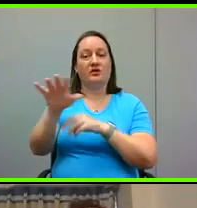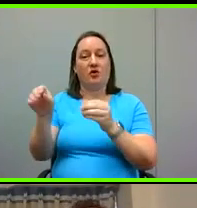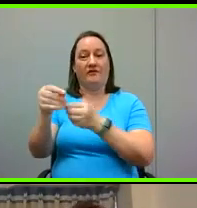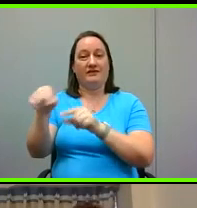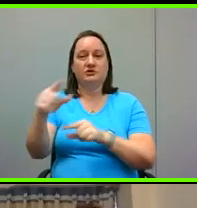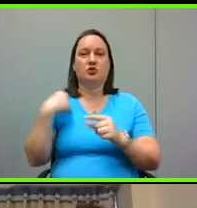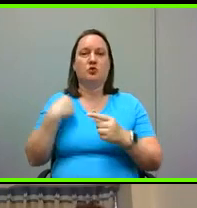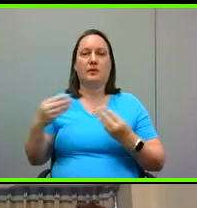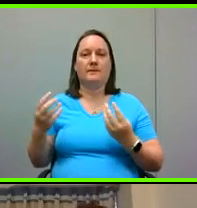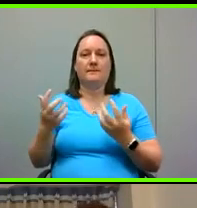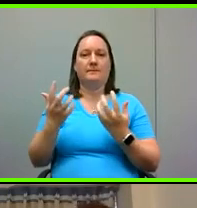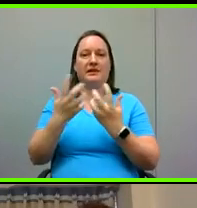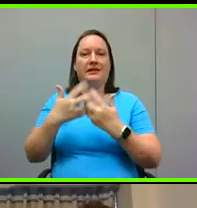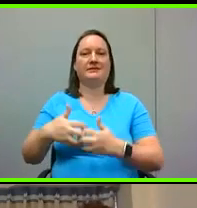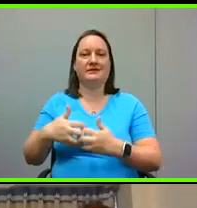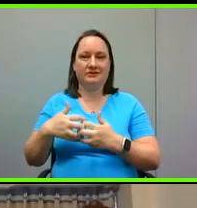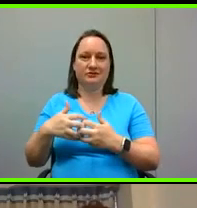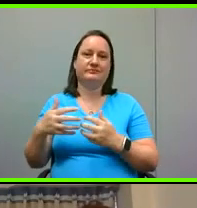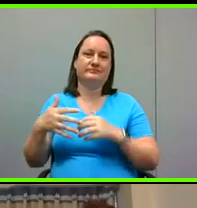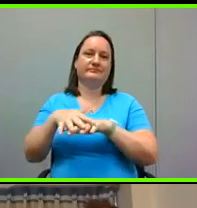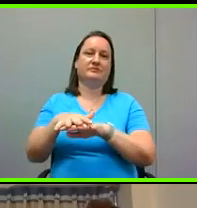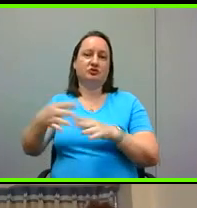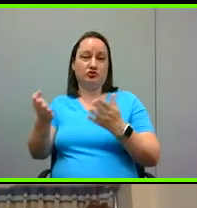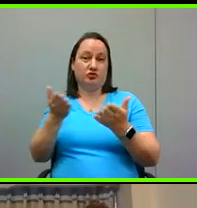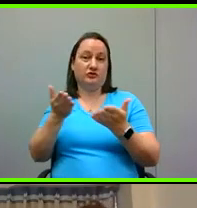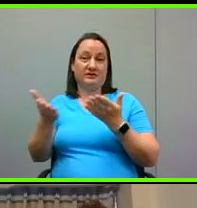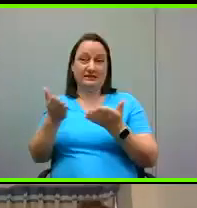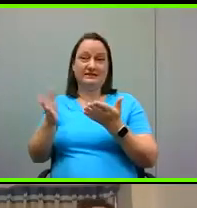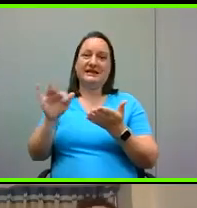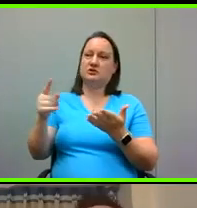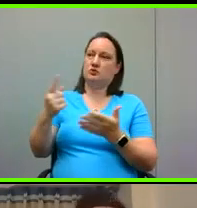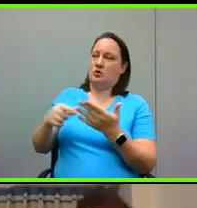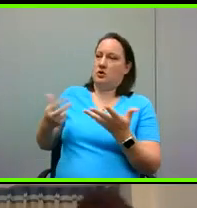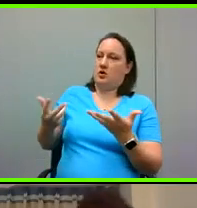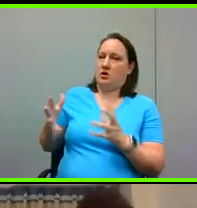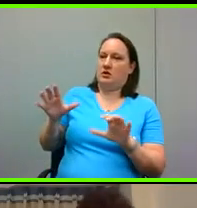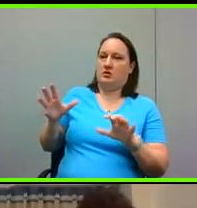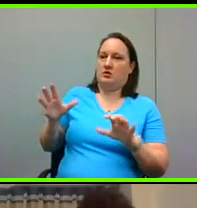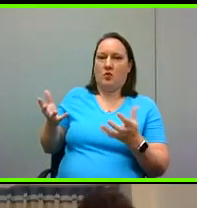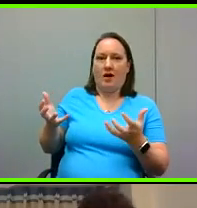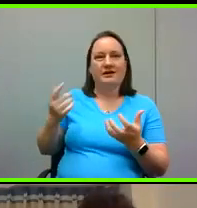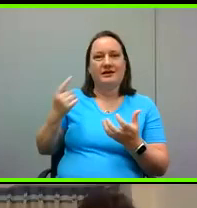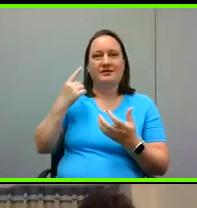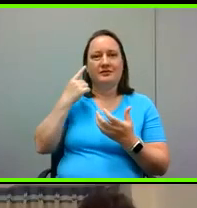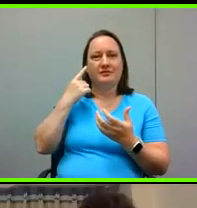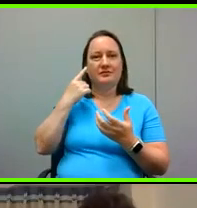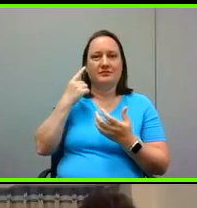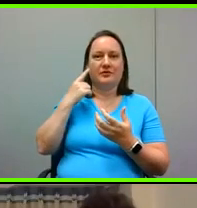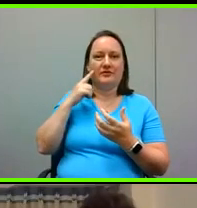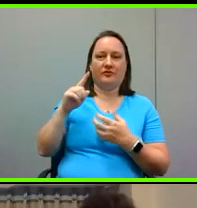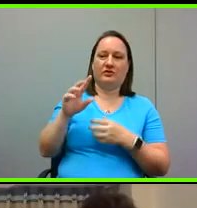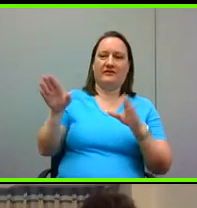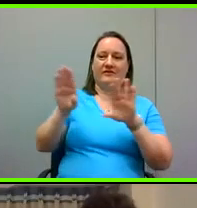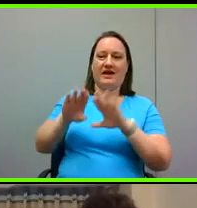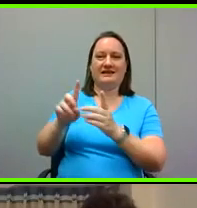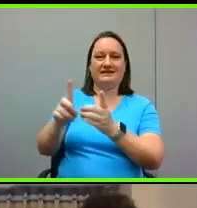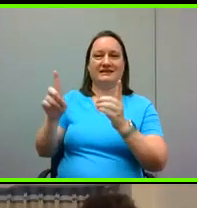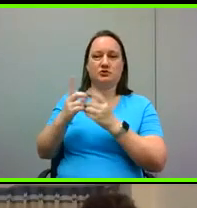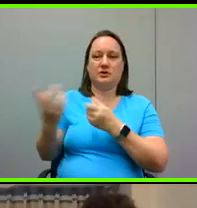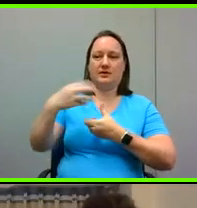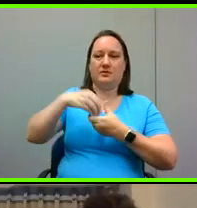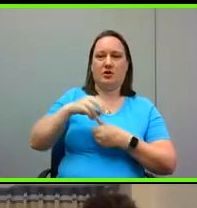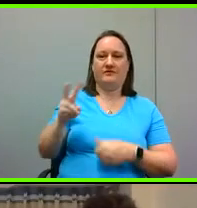do as WWRC Valley District becoming part of the VR program. So because of